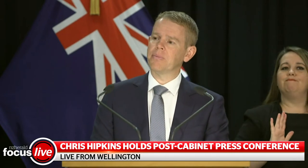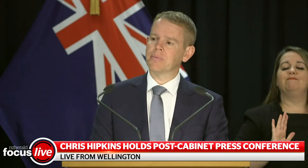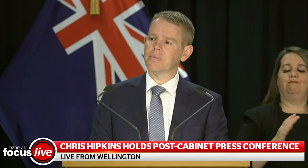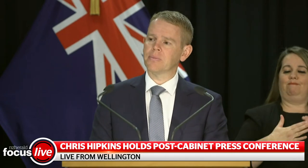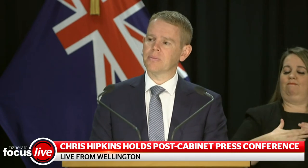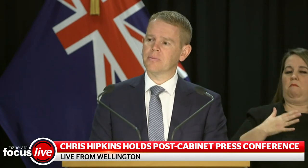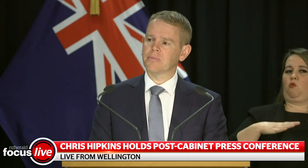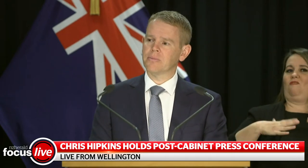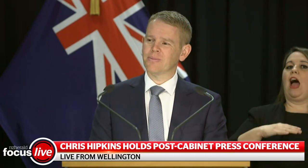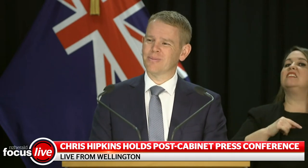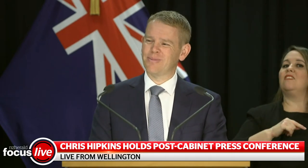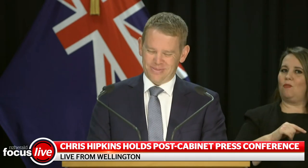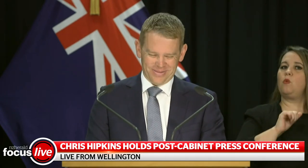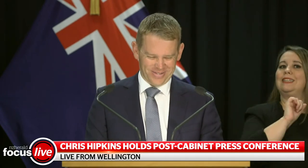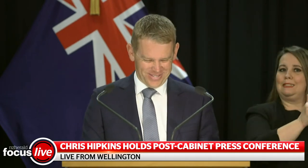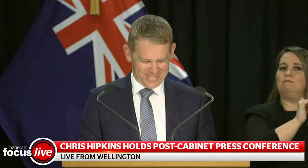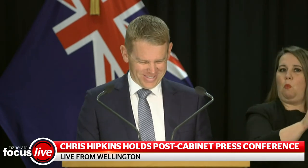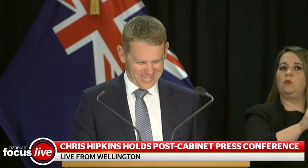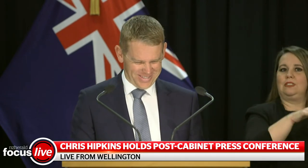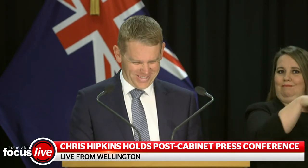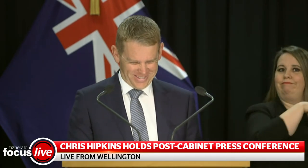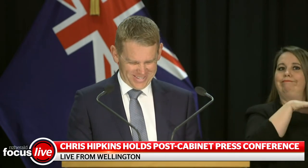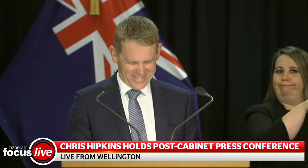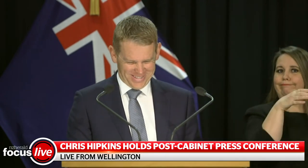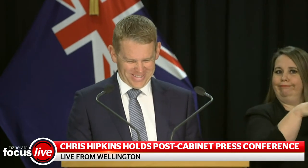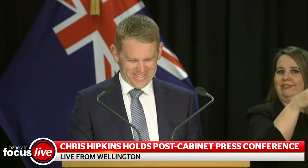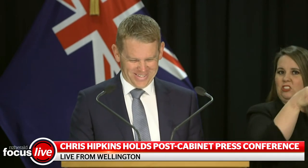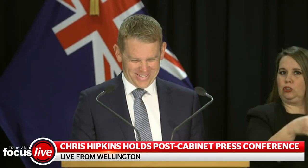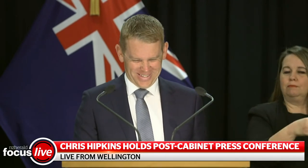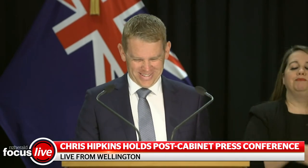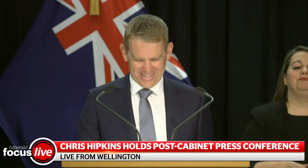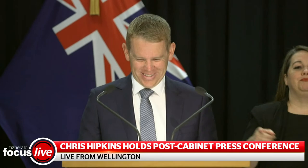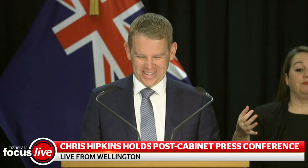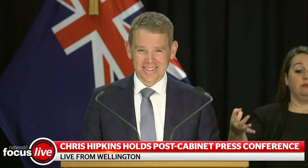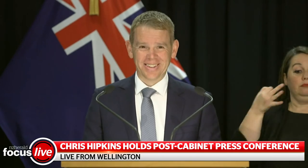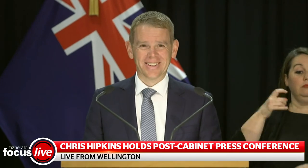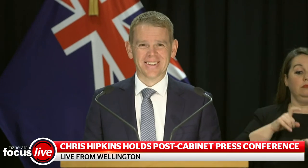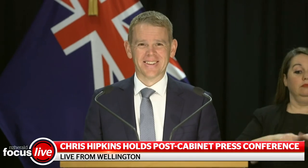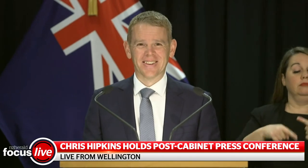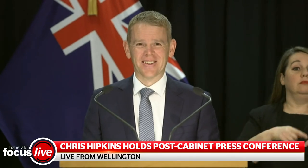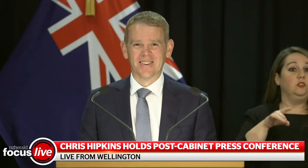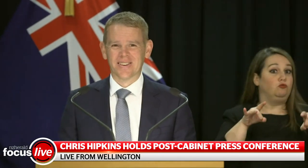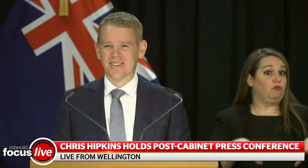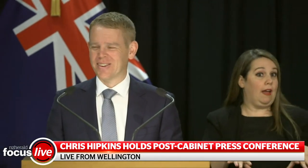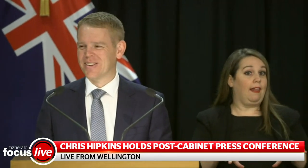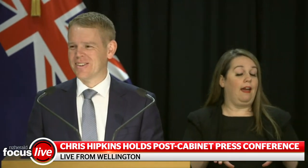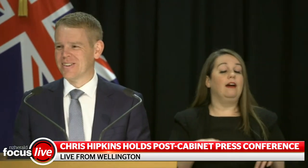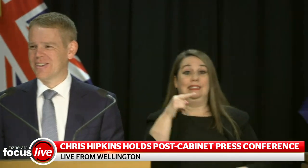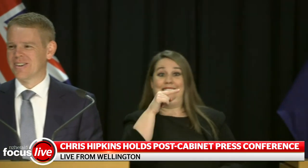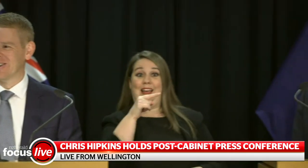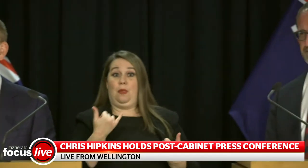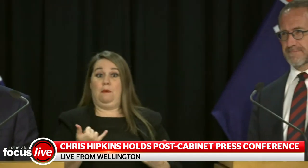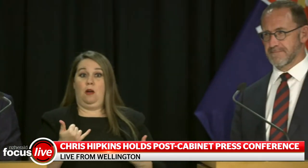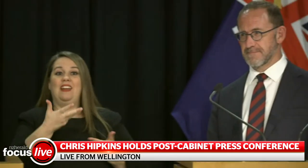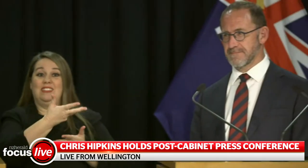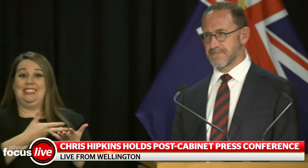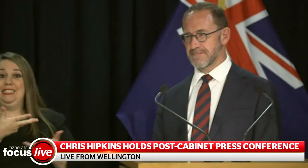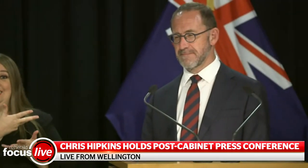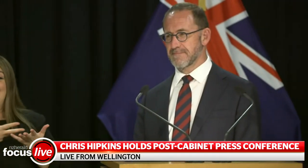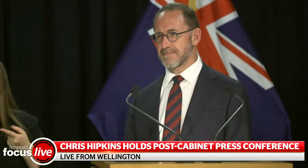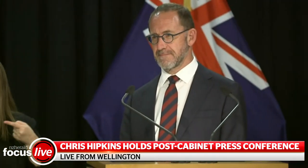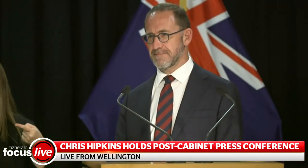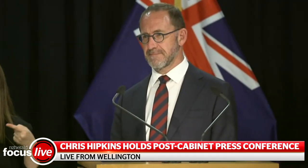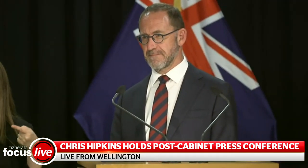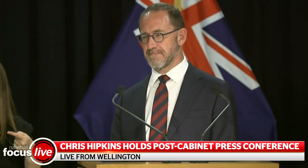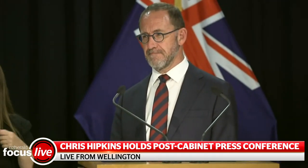for the Defence Minister to bring him back in. In Australia, there's been a bit of debate about whether they should loosen their